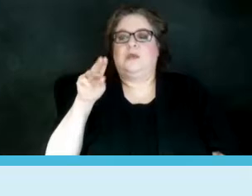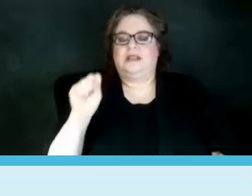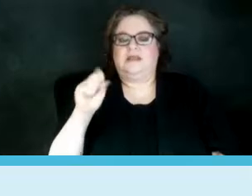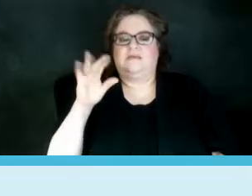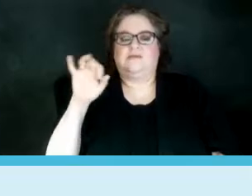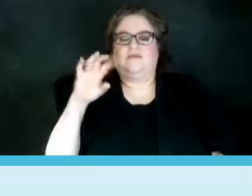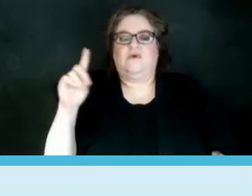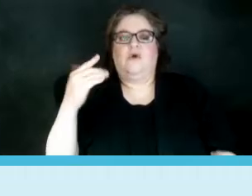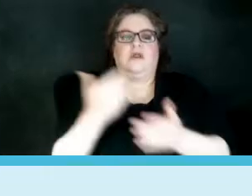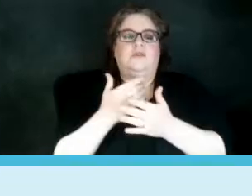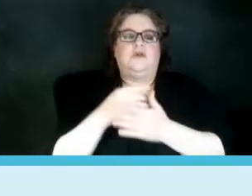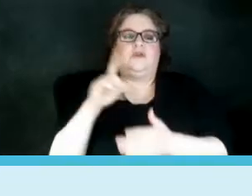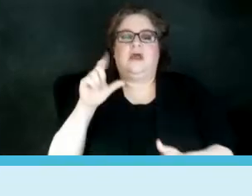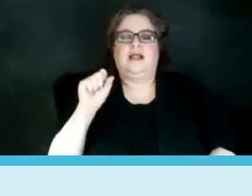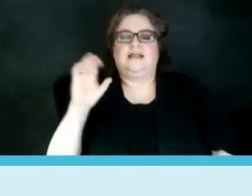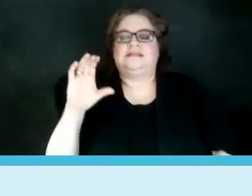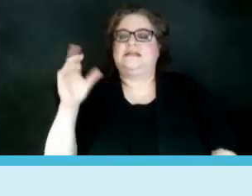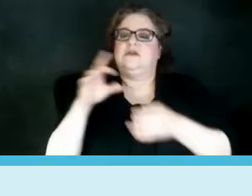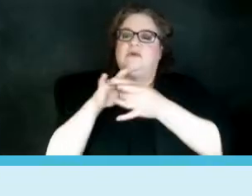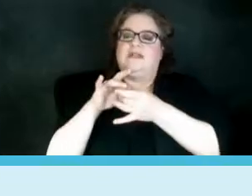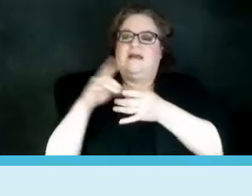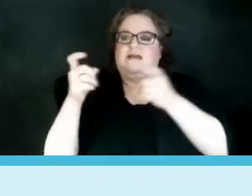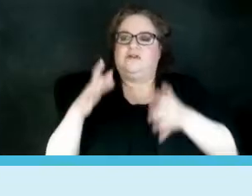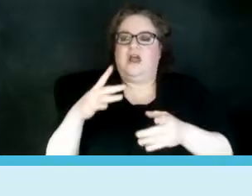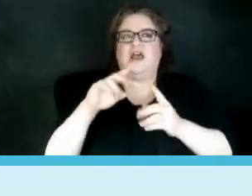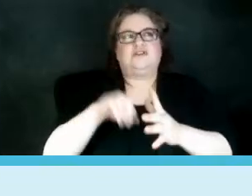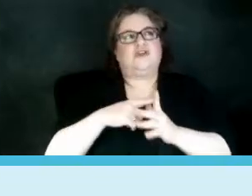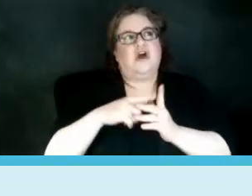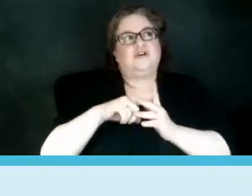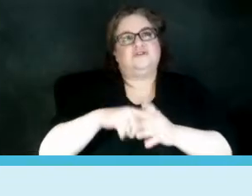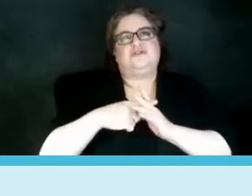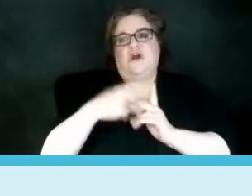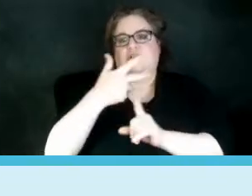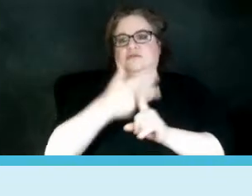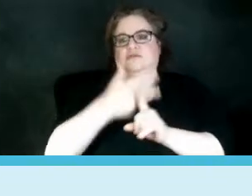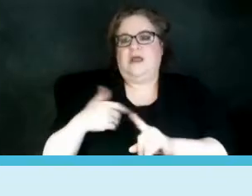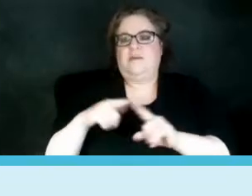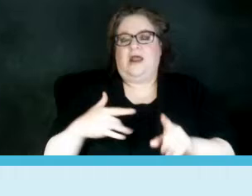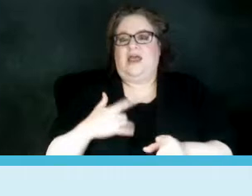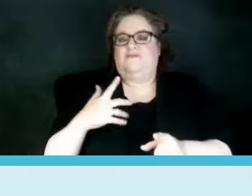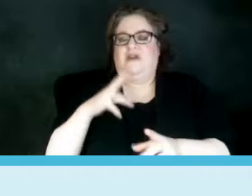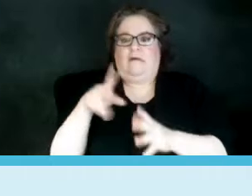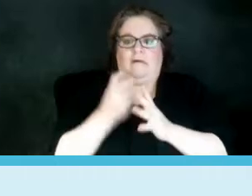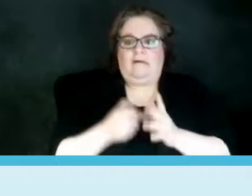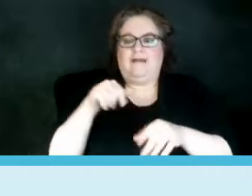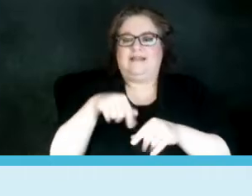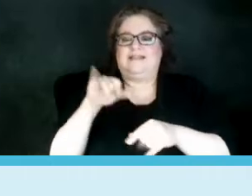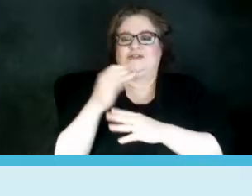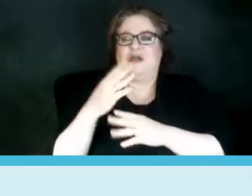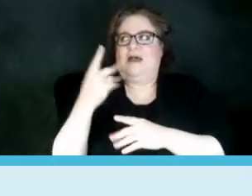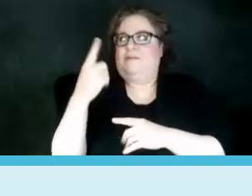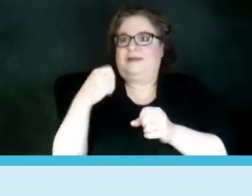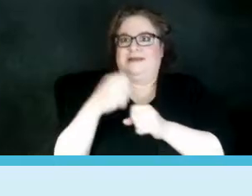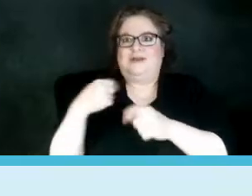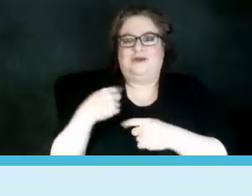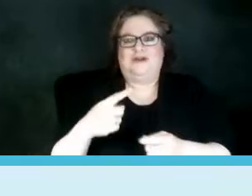LSC Relations Director. I started about 3 months ago, but it feels like I've been in the job for a year, but it's been really fun and exciting. I've